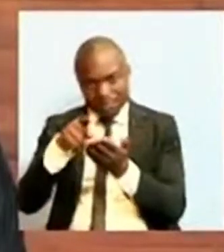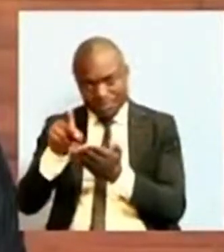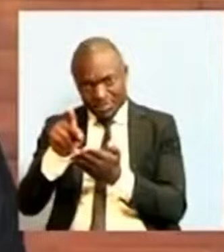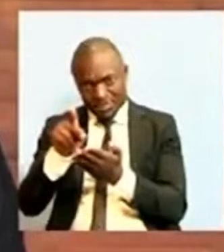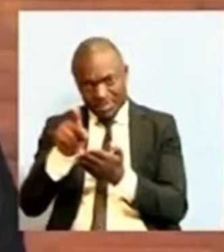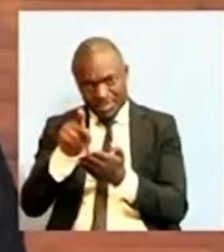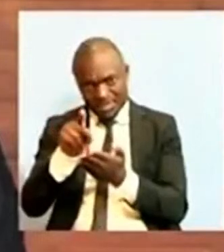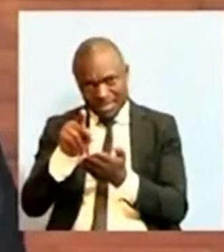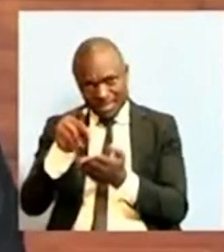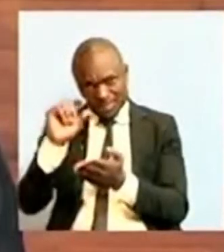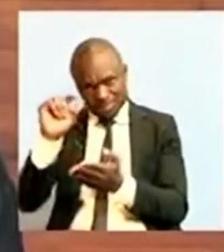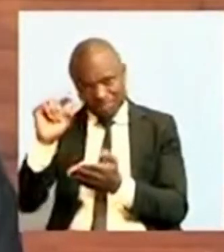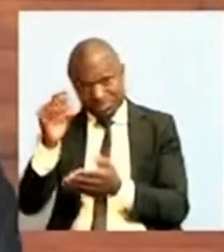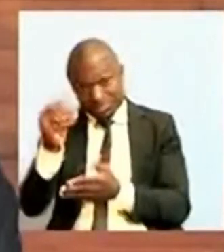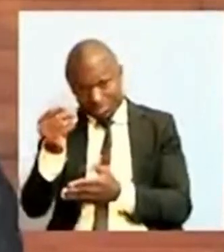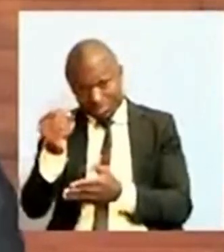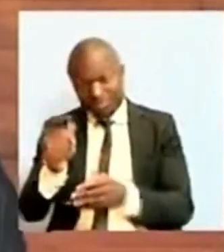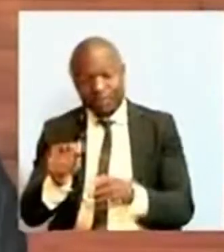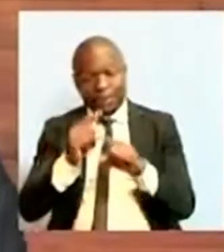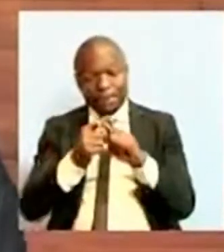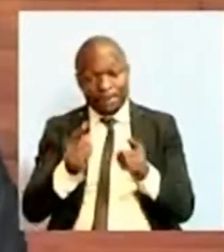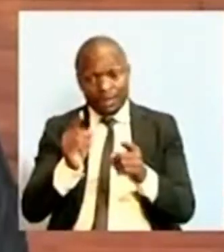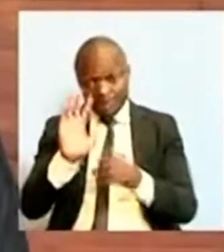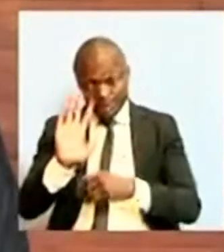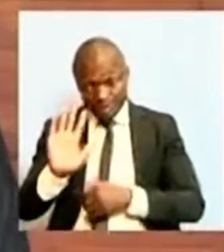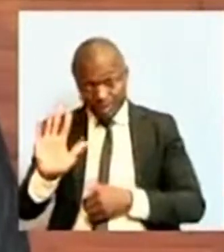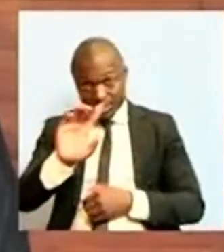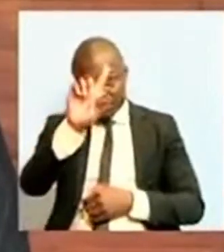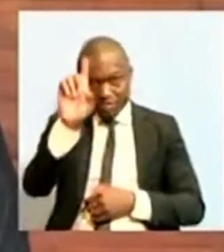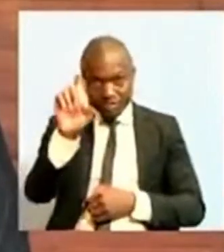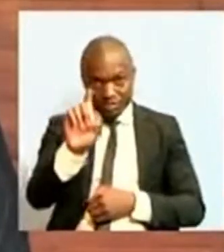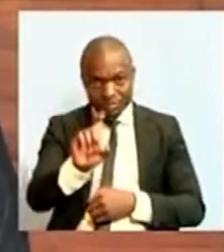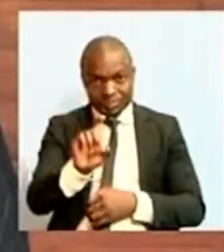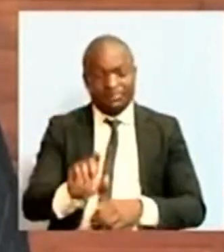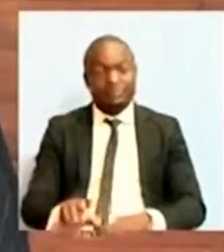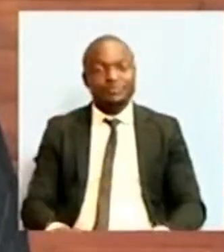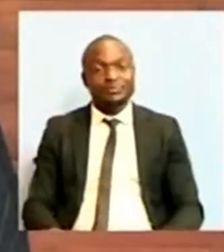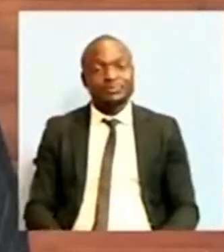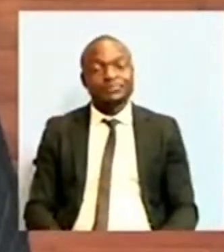certain amounts. My question is,